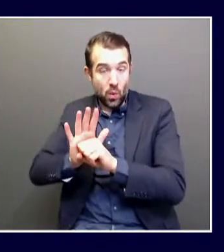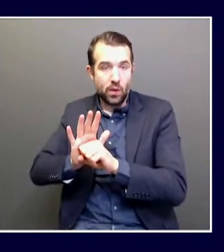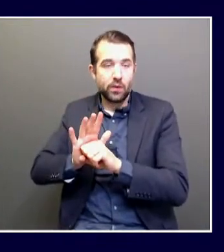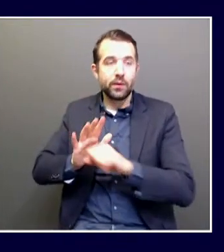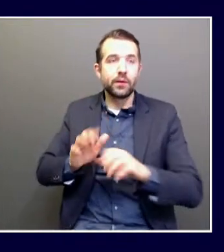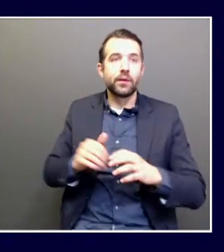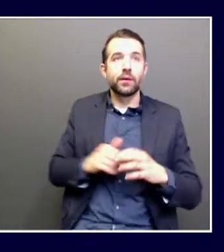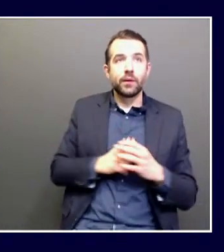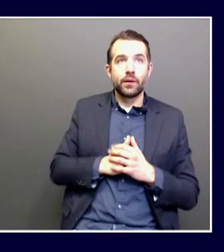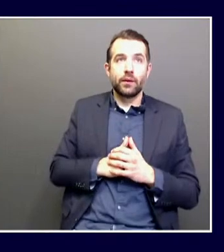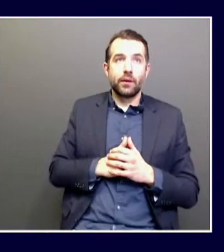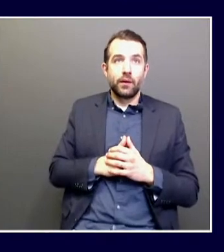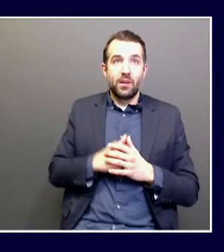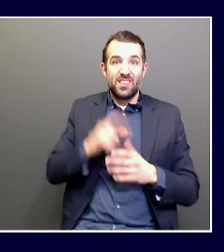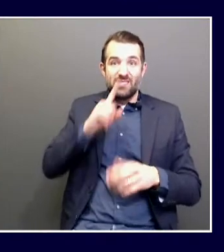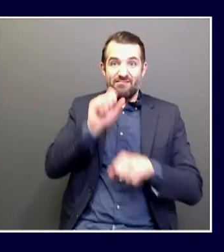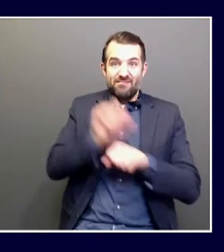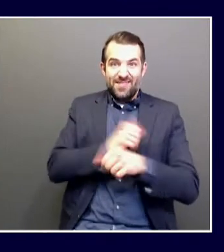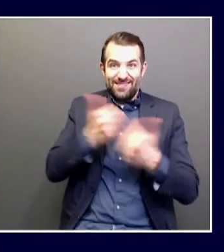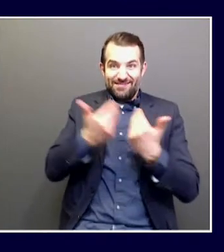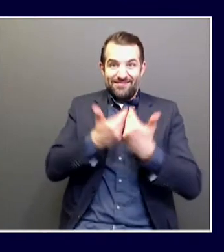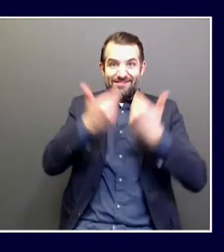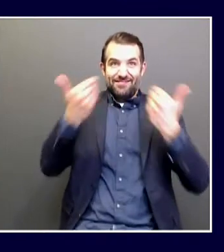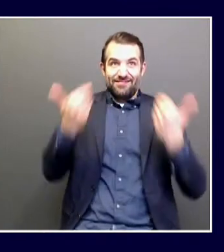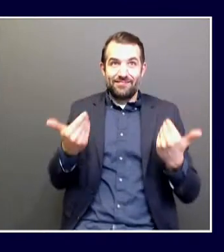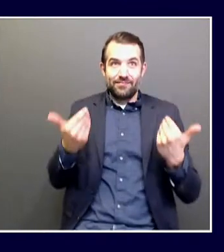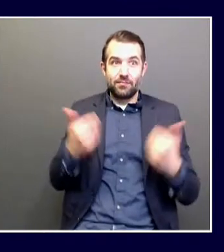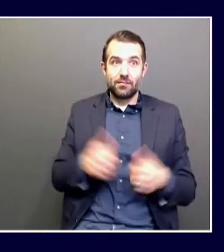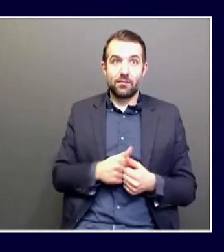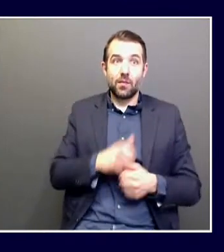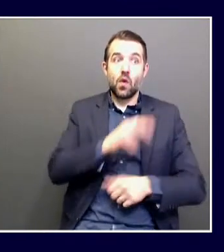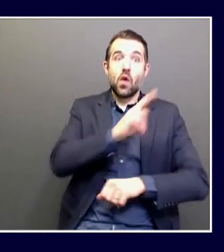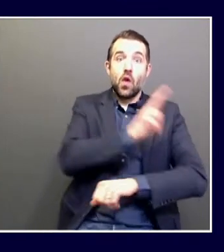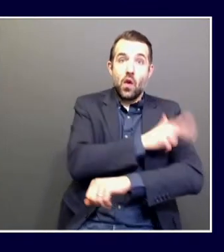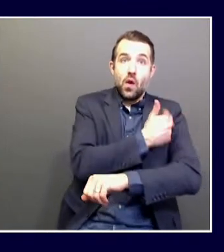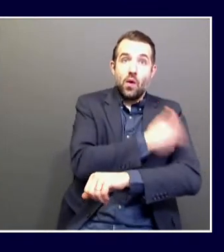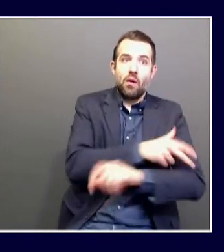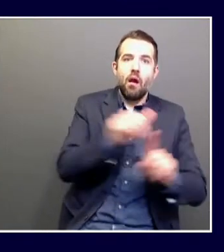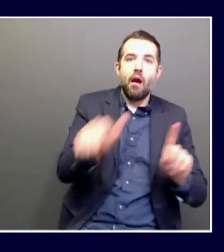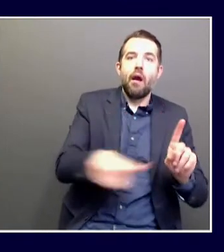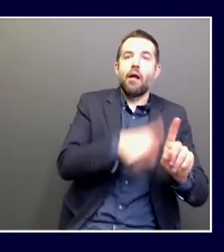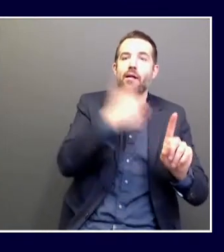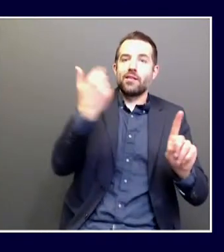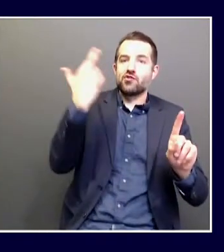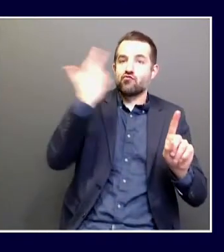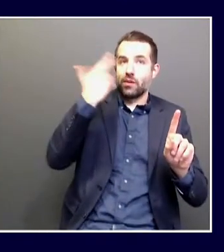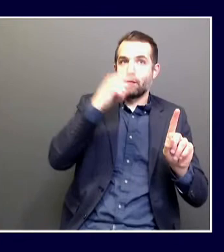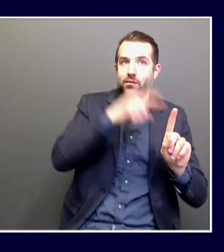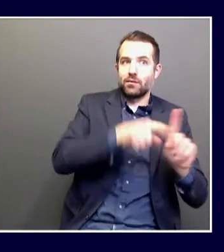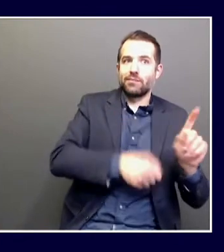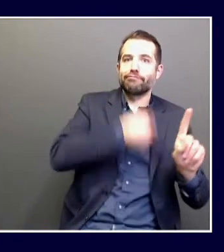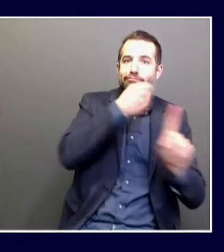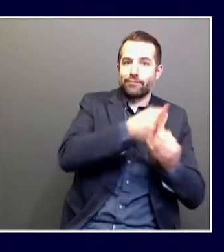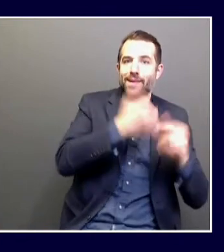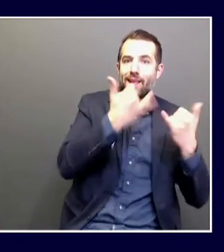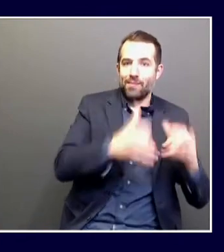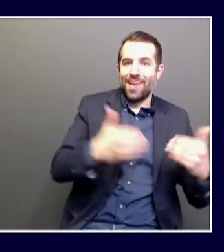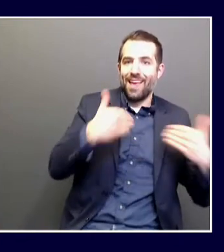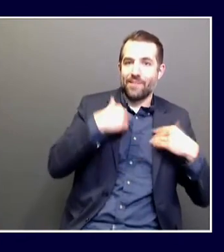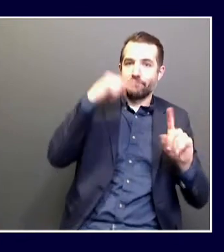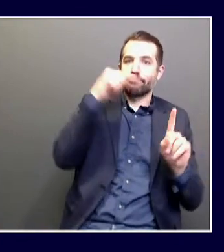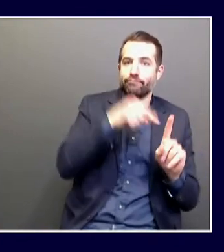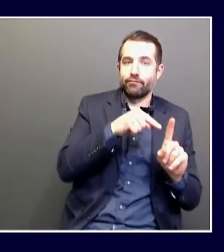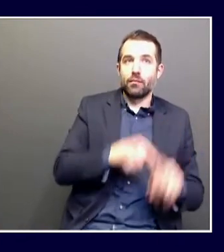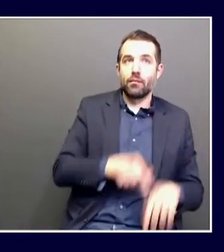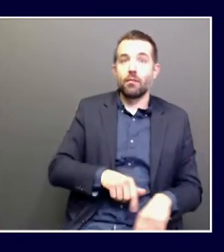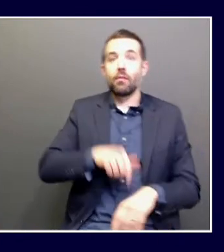weeks from now when we have more Omicron in the hospitals? Yep, Joe, I don't. Yeah. So bottom line is, I think it's a discussion